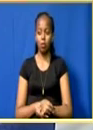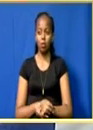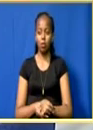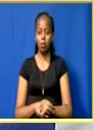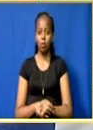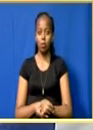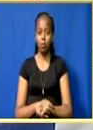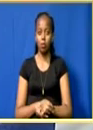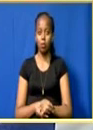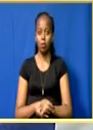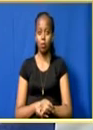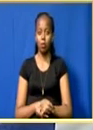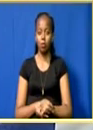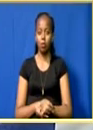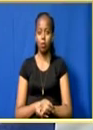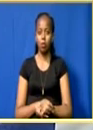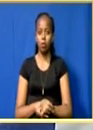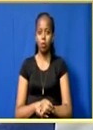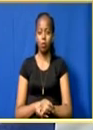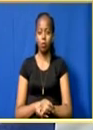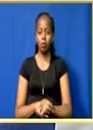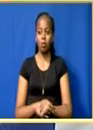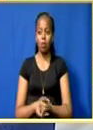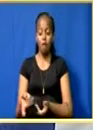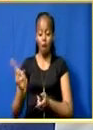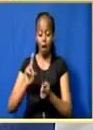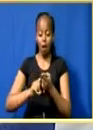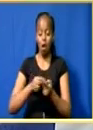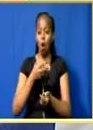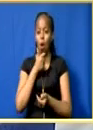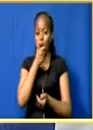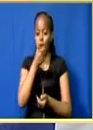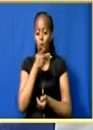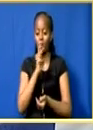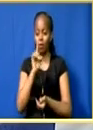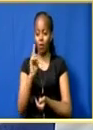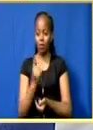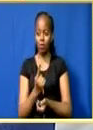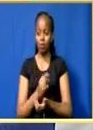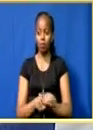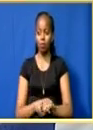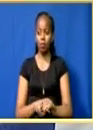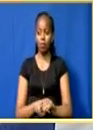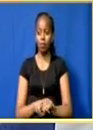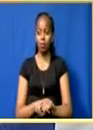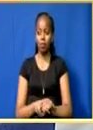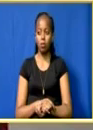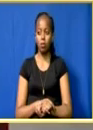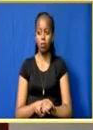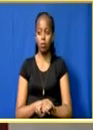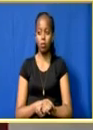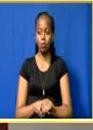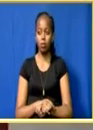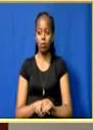Here we go. Yes. So I put the hot water first? Yes, you put water first. Okay. Put water in a sufuria. Mm-hmm. There